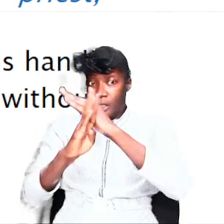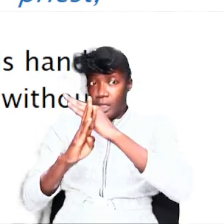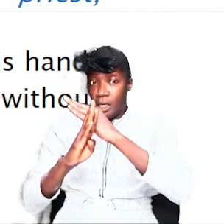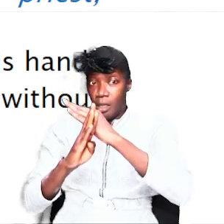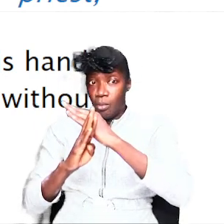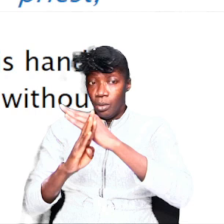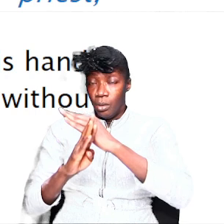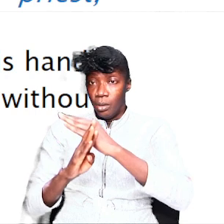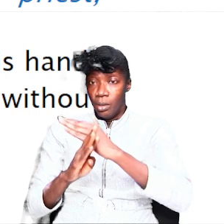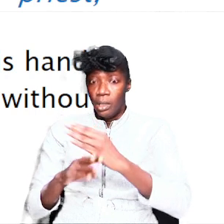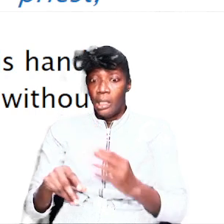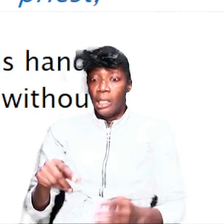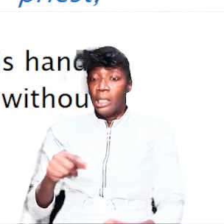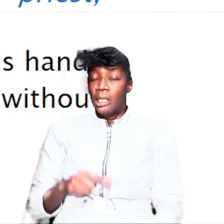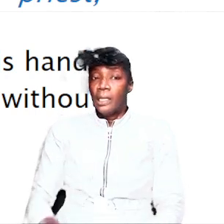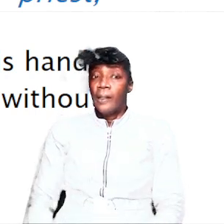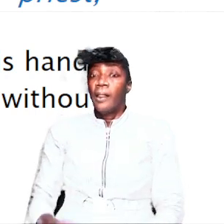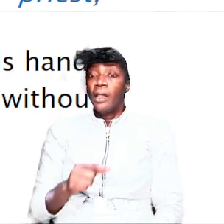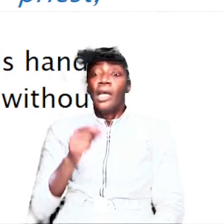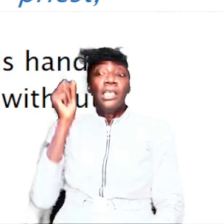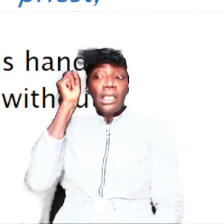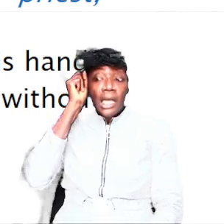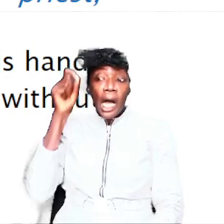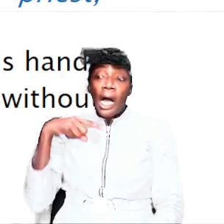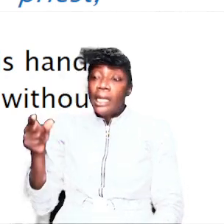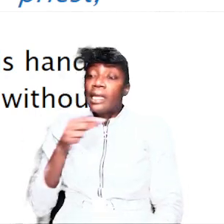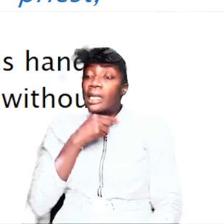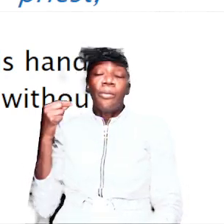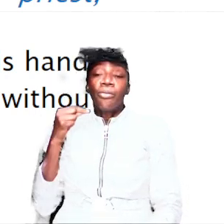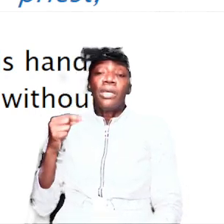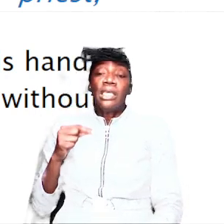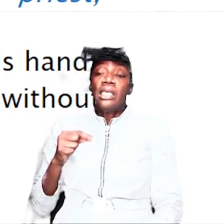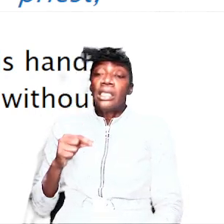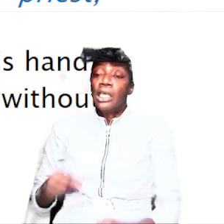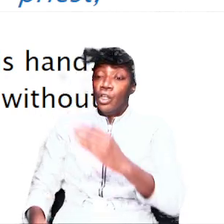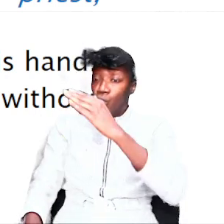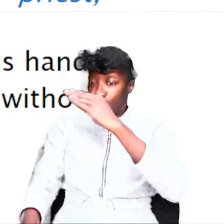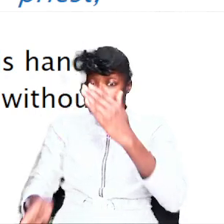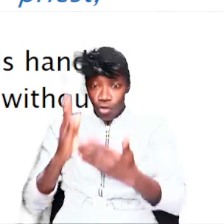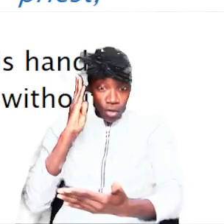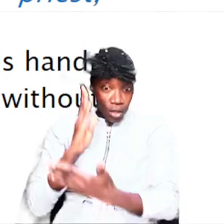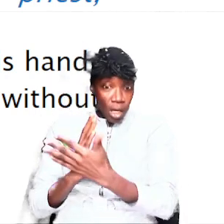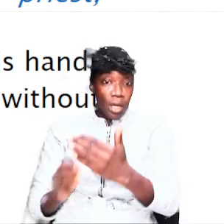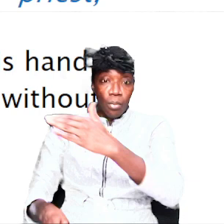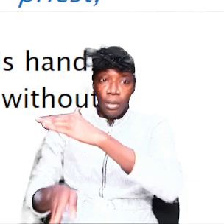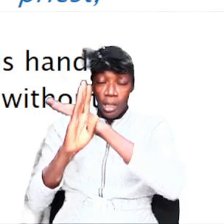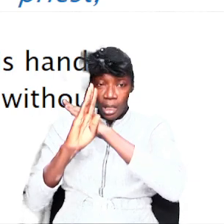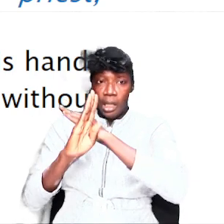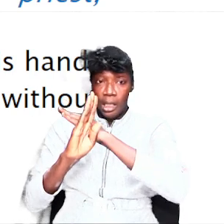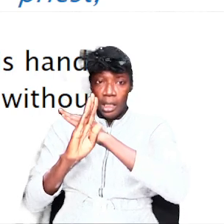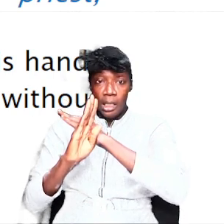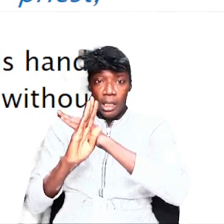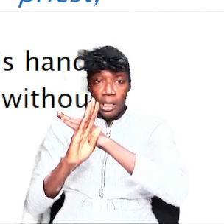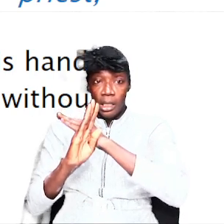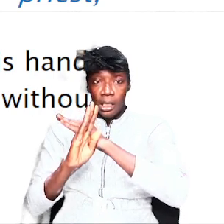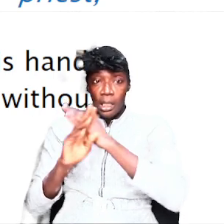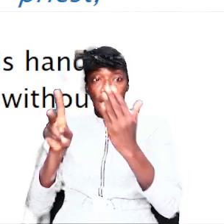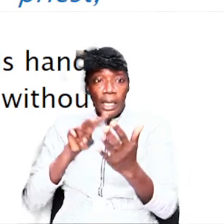Saul told the priest to pull back his hand. In essence, he was saying,